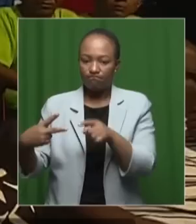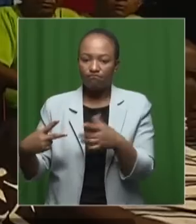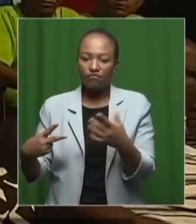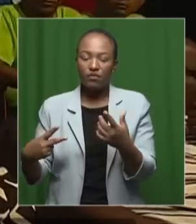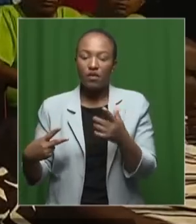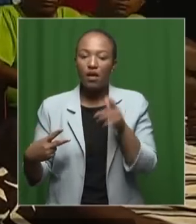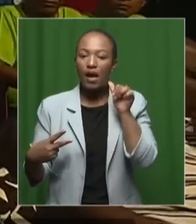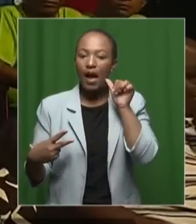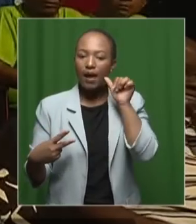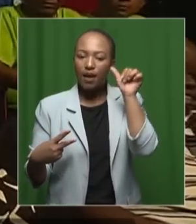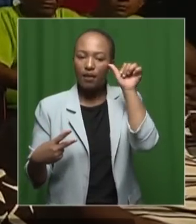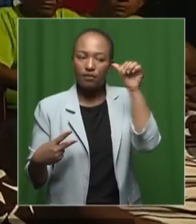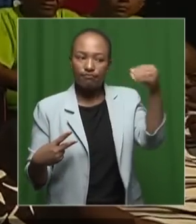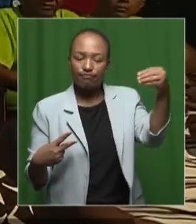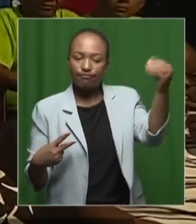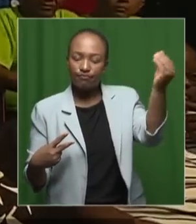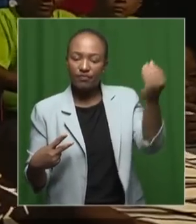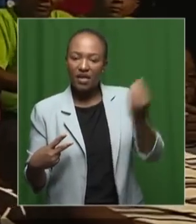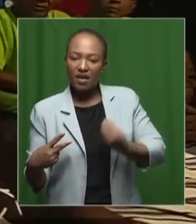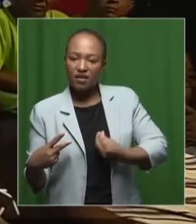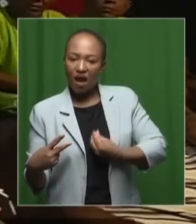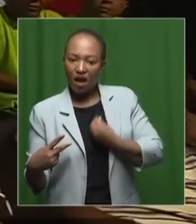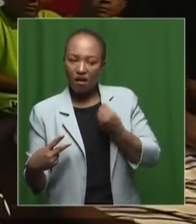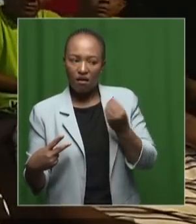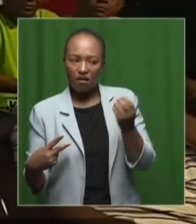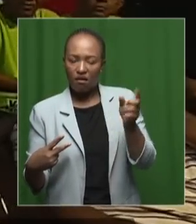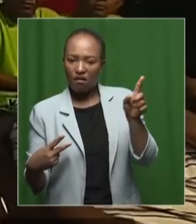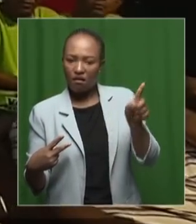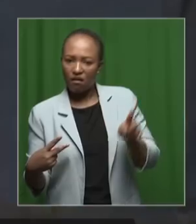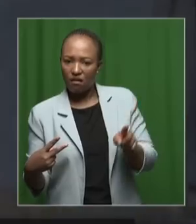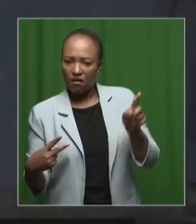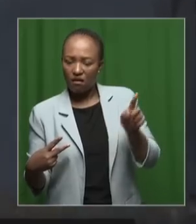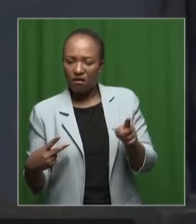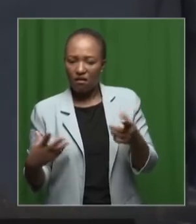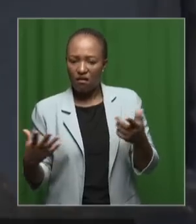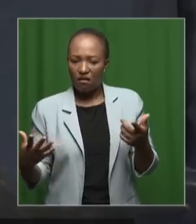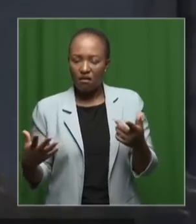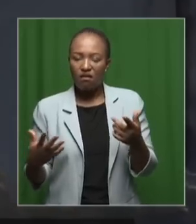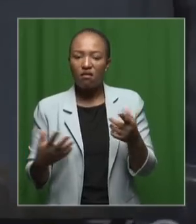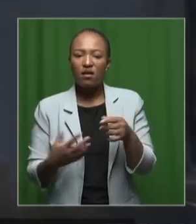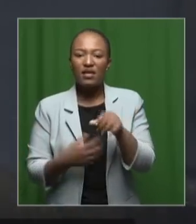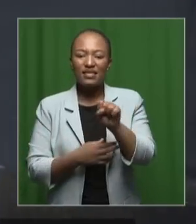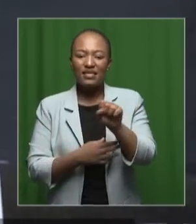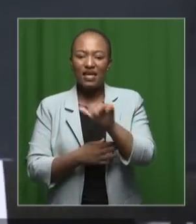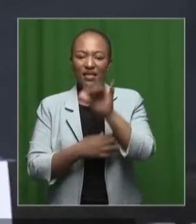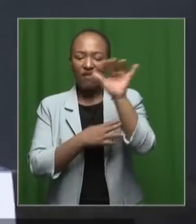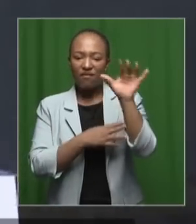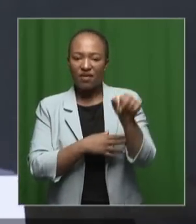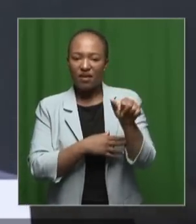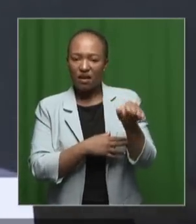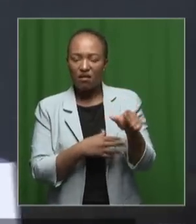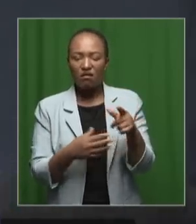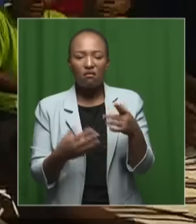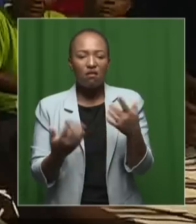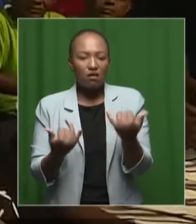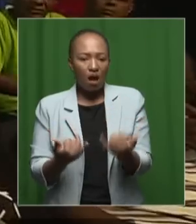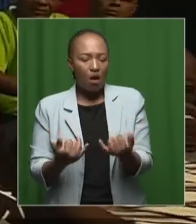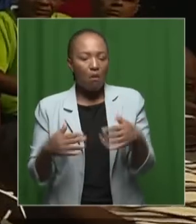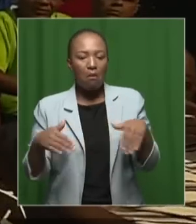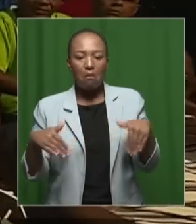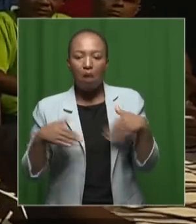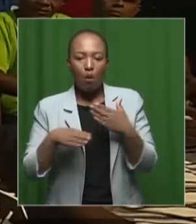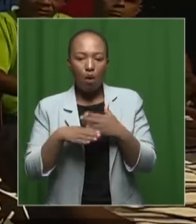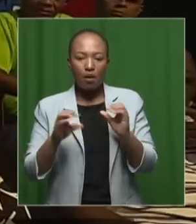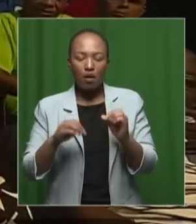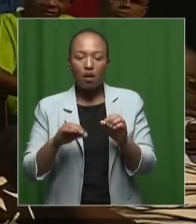young ones of South Africa, what are you guys going to do for our South Africans that doesn't have currently jobs? Because all